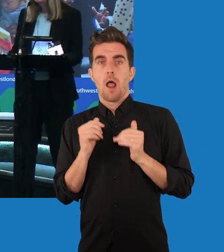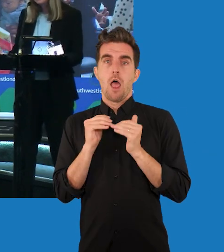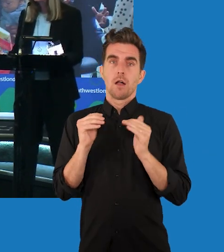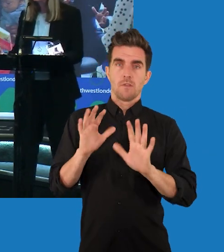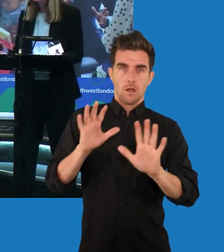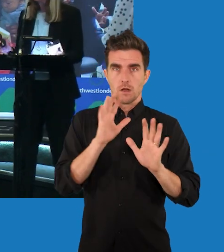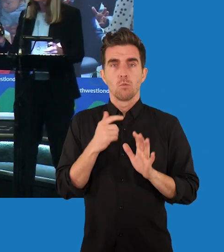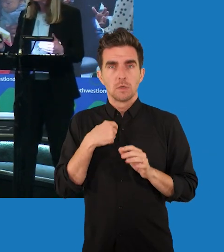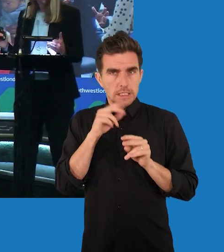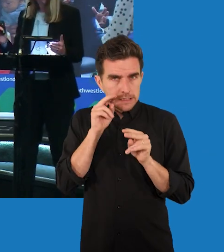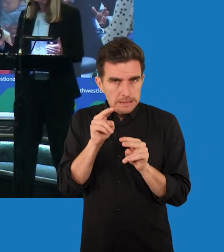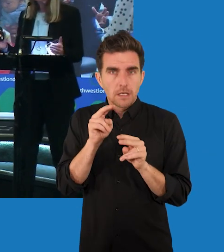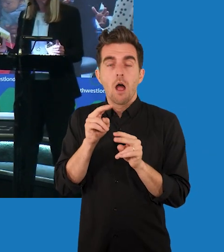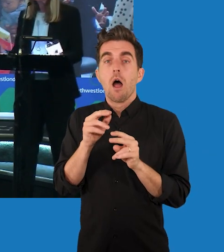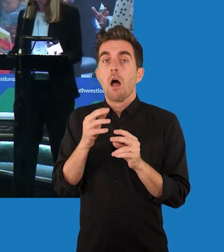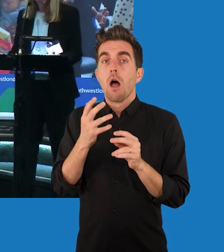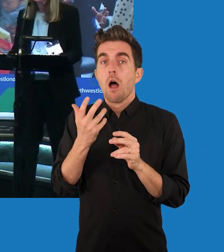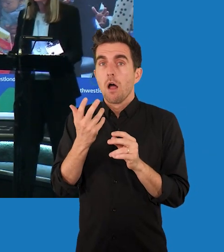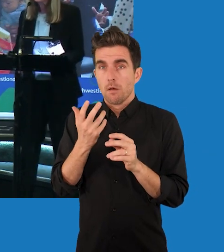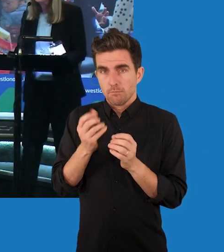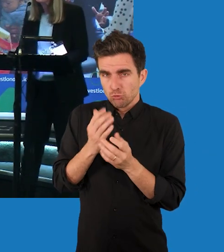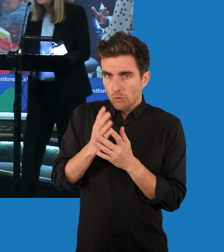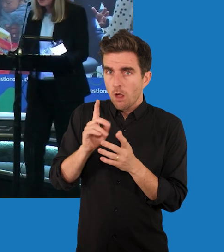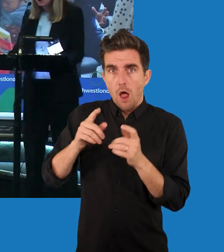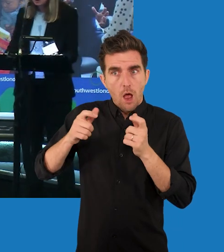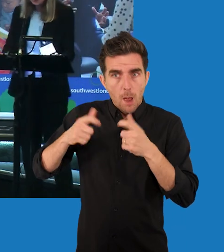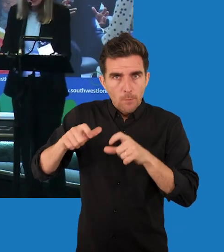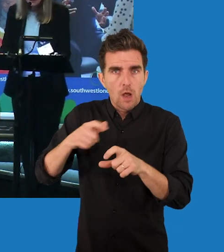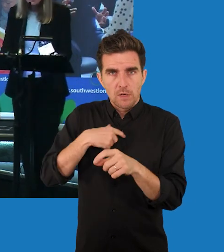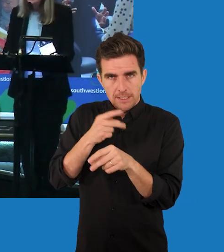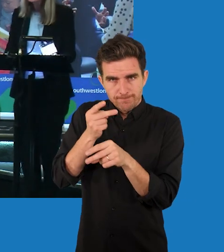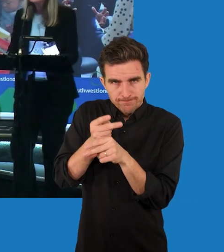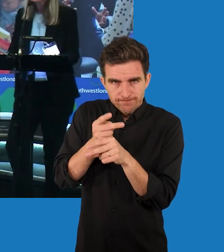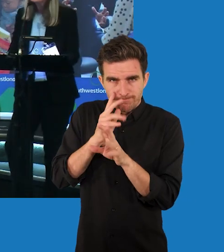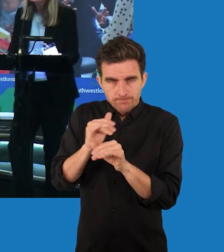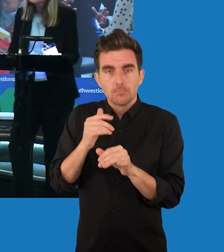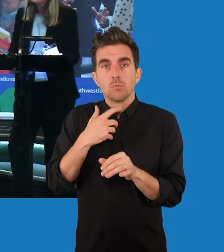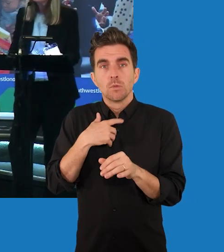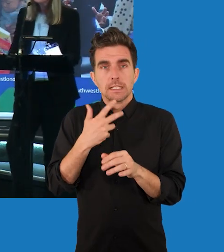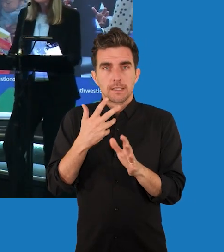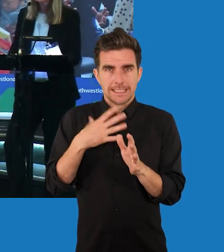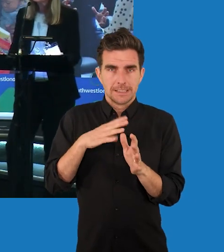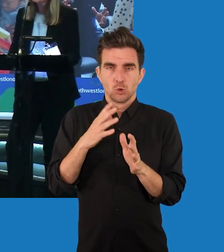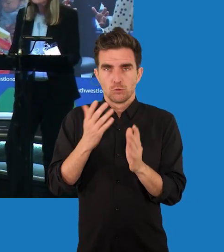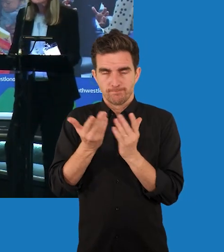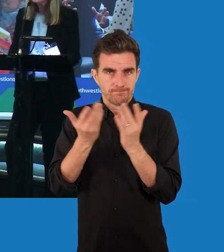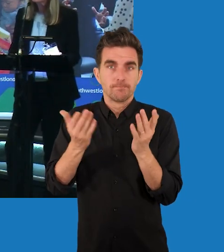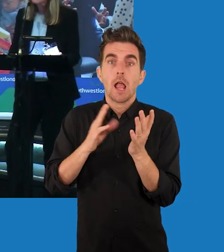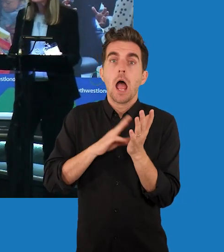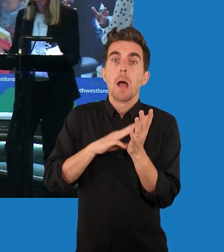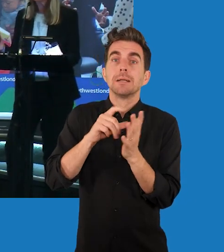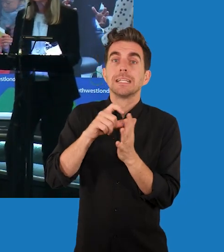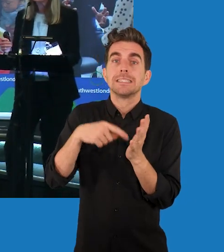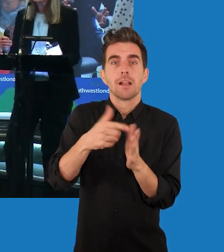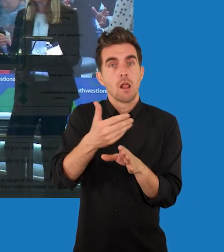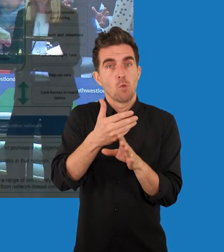we've found. But that's something that we look at on an ongoing basis just to monitor that. In addition, what we felt we needed compared